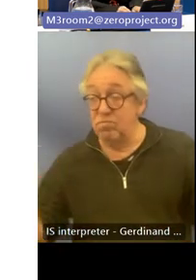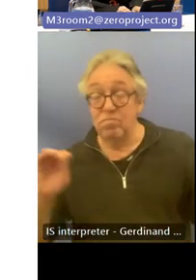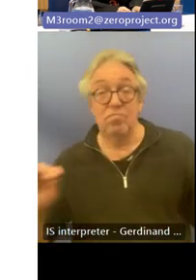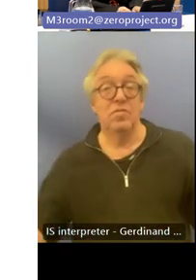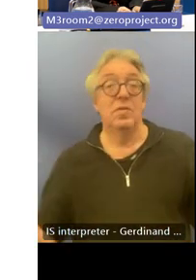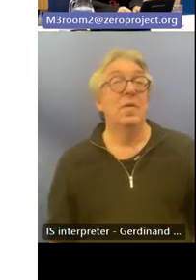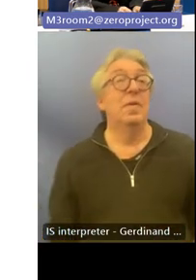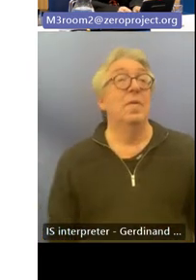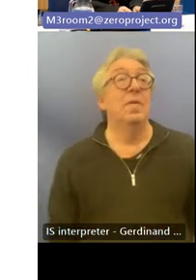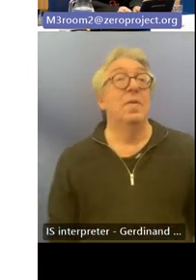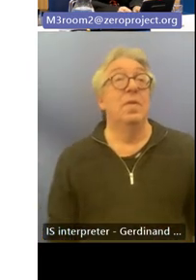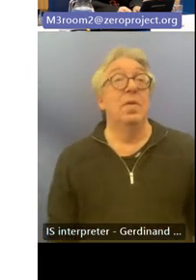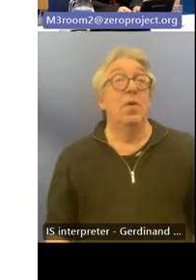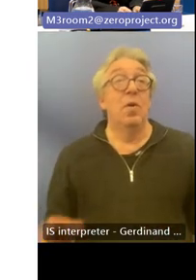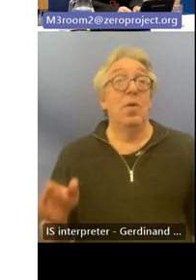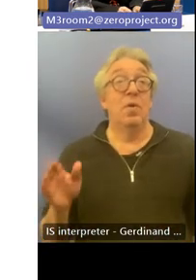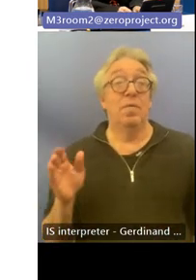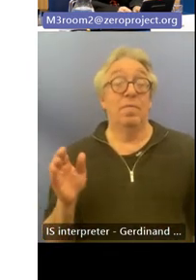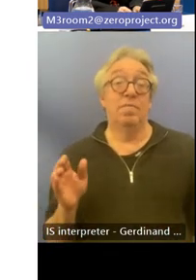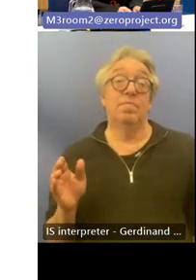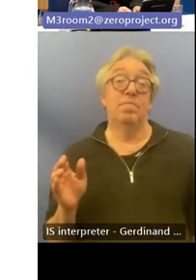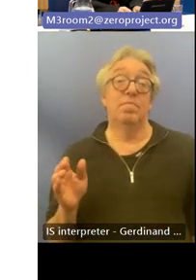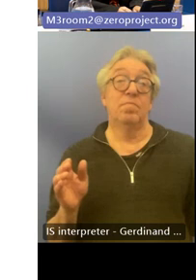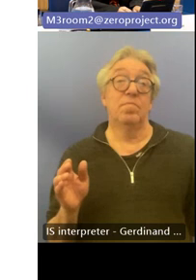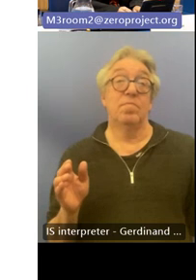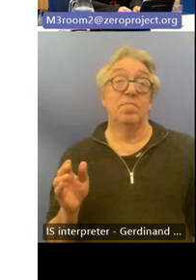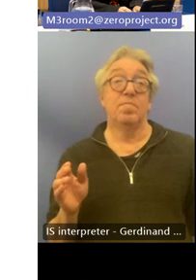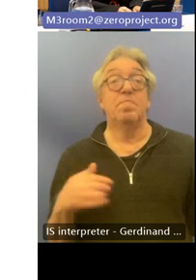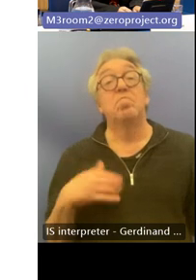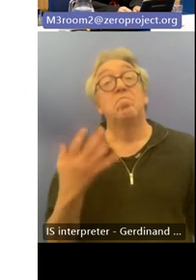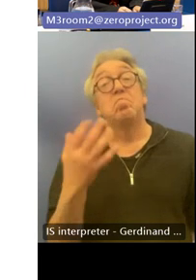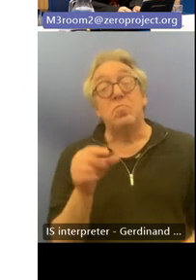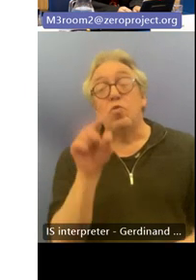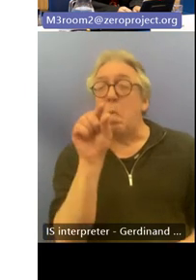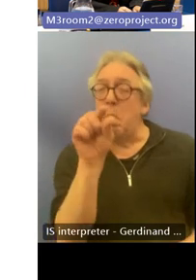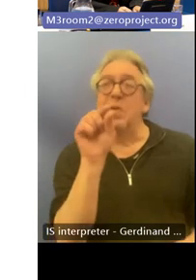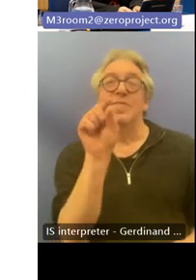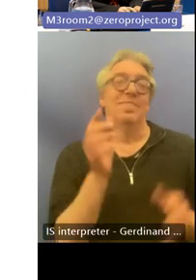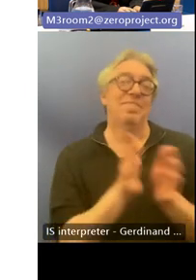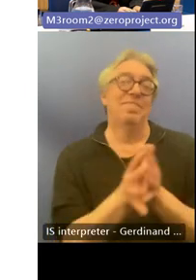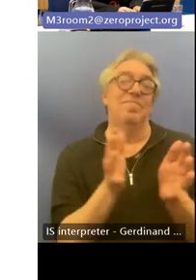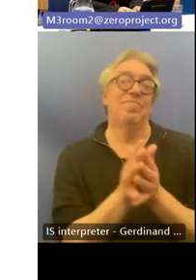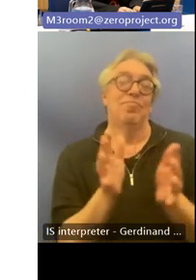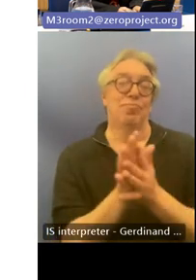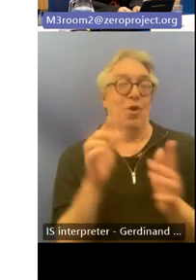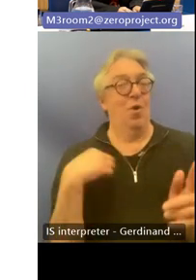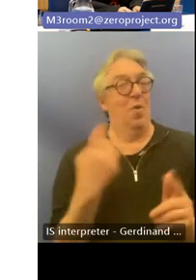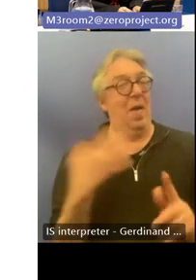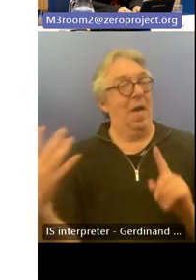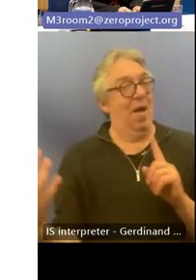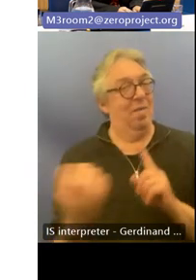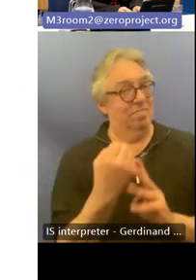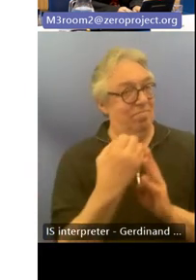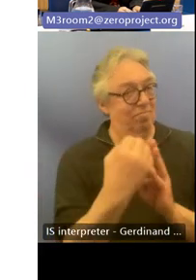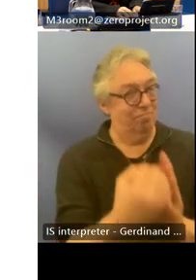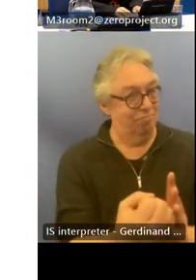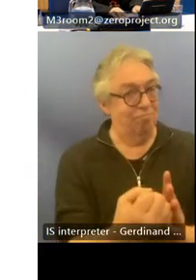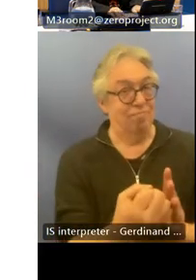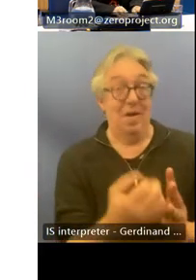I would like to highlight some success we have achieved through our collective efforts.